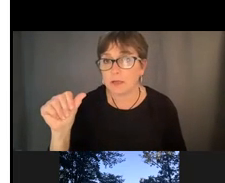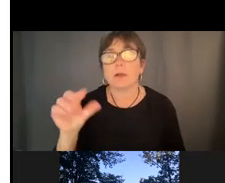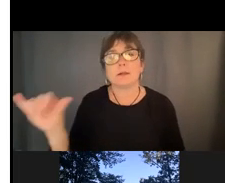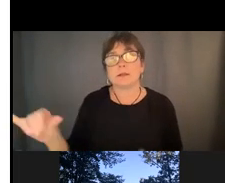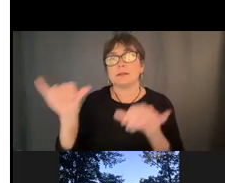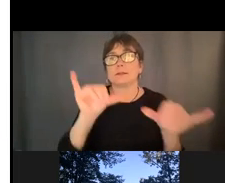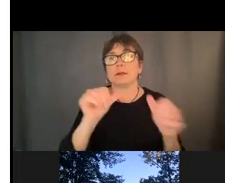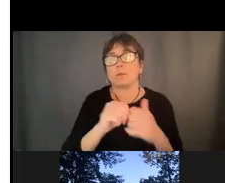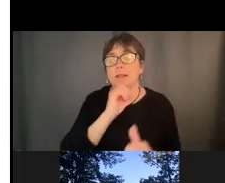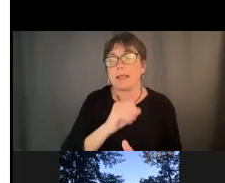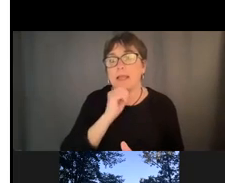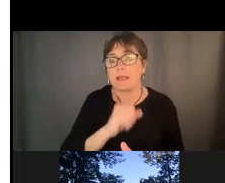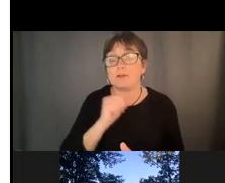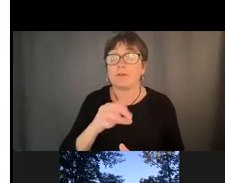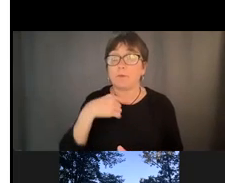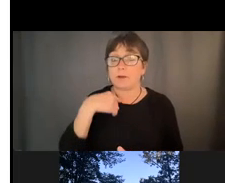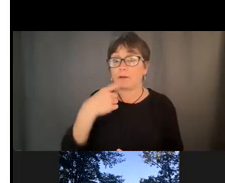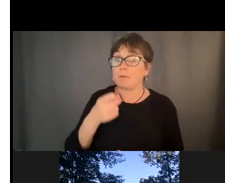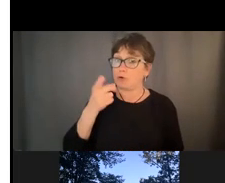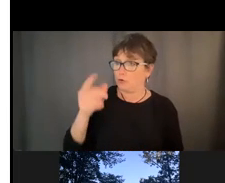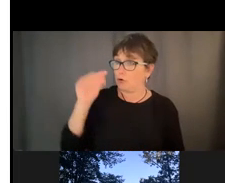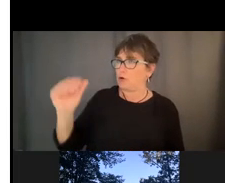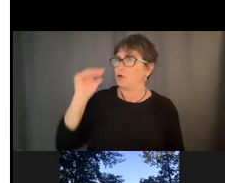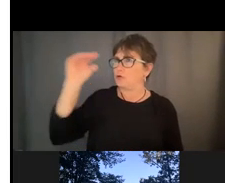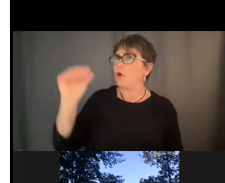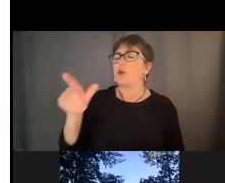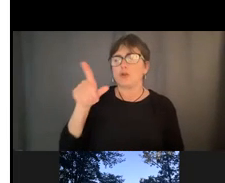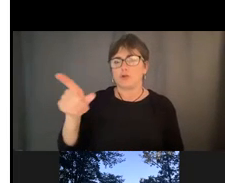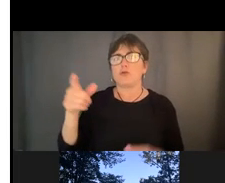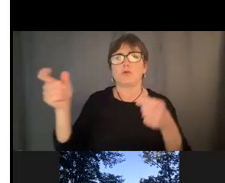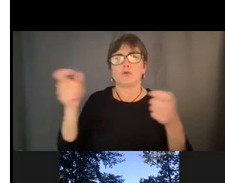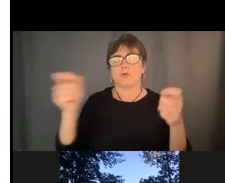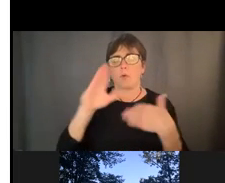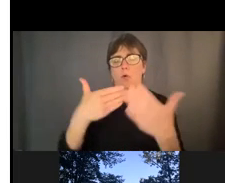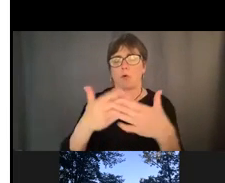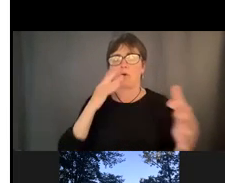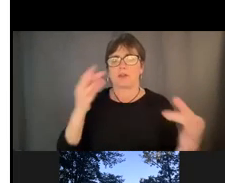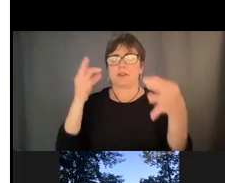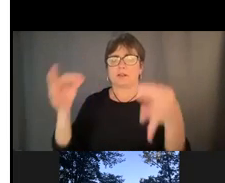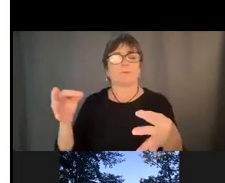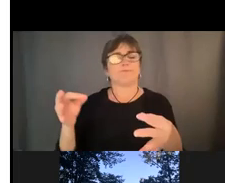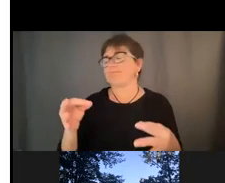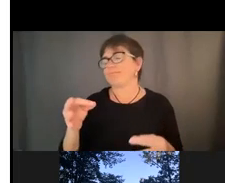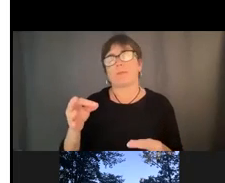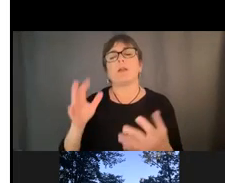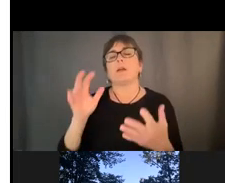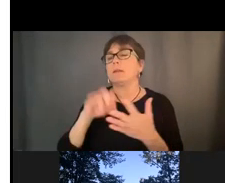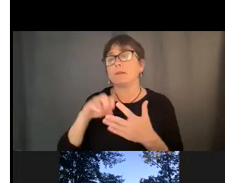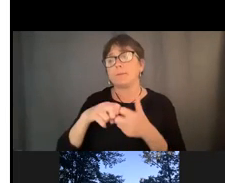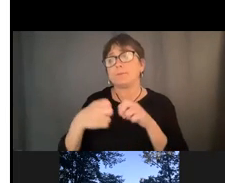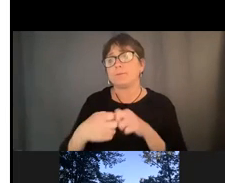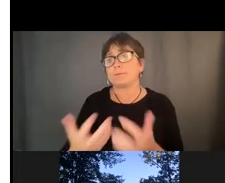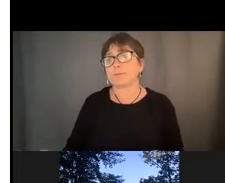well, you're an adult, you should have all decision-making authority, that's the problem. And it's not about